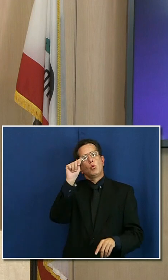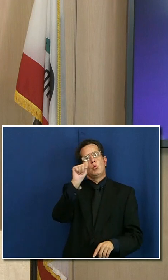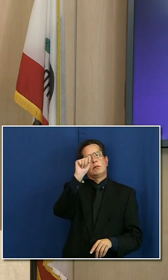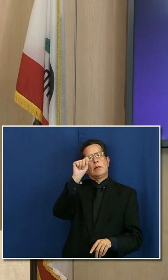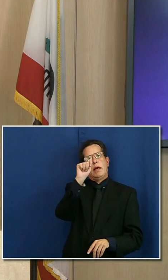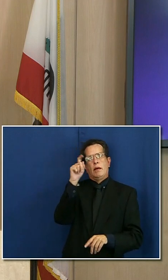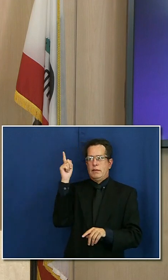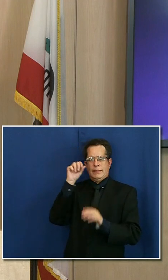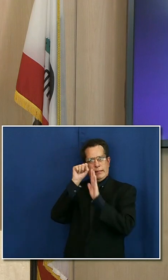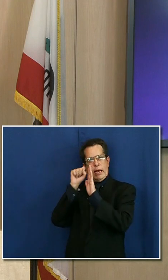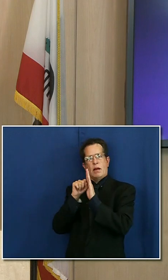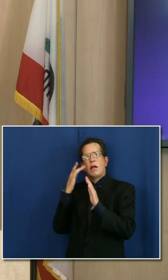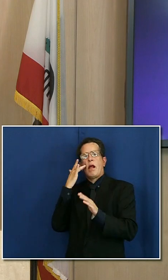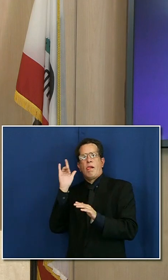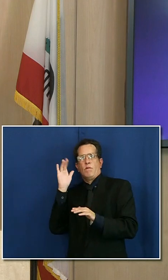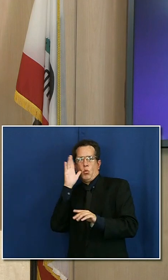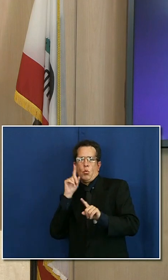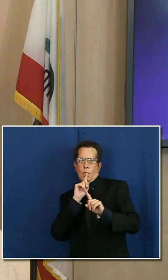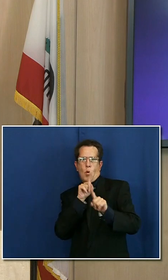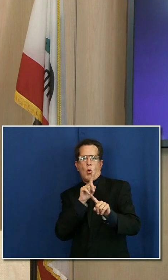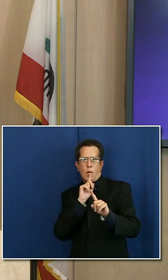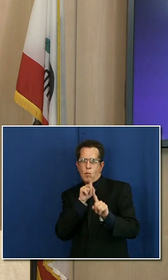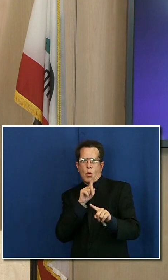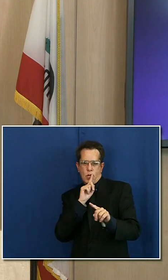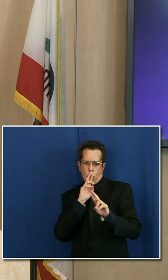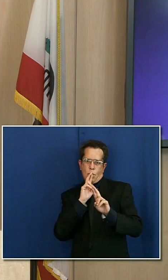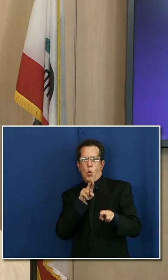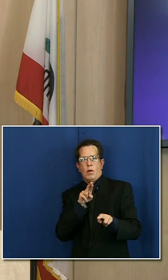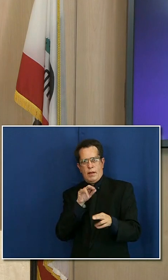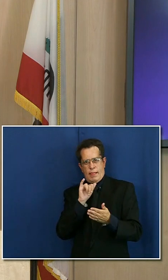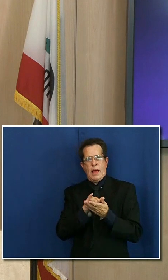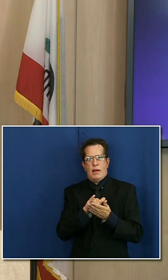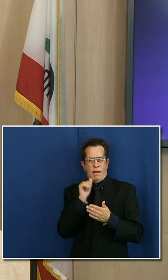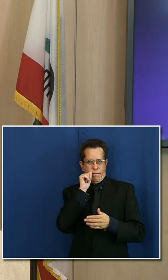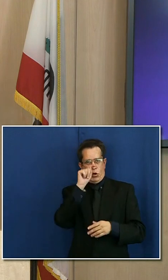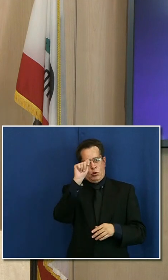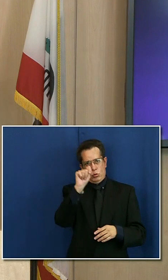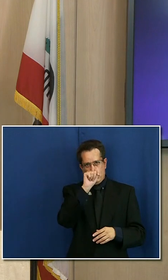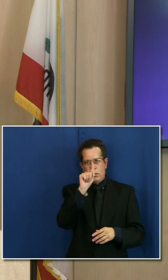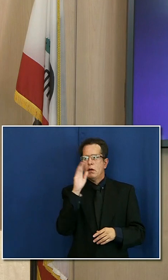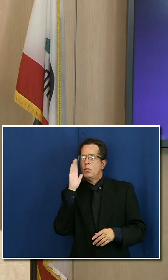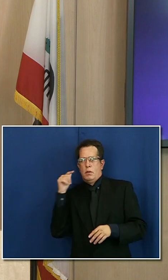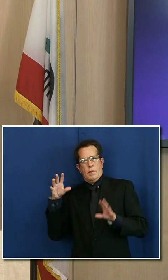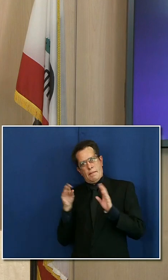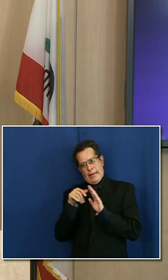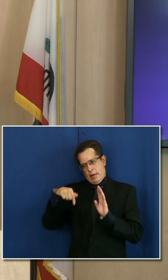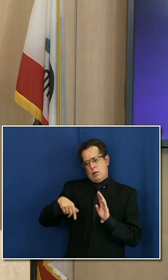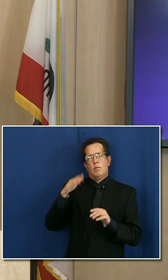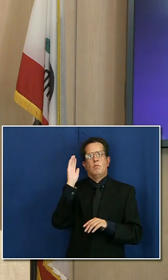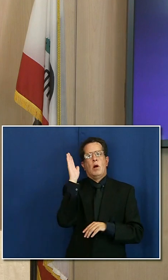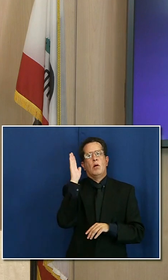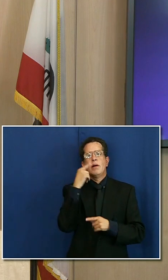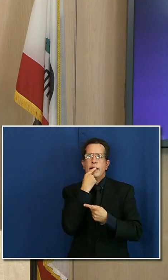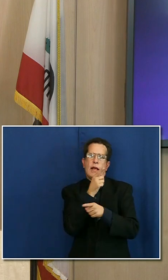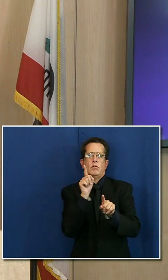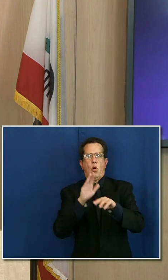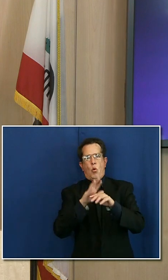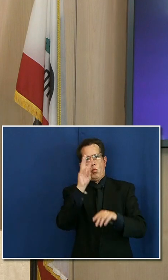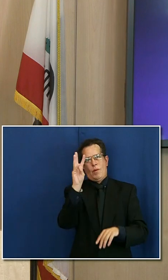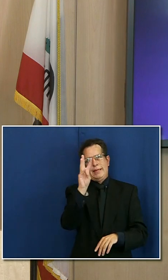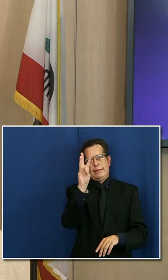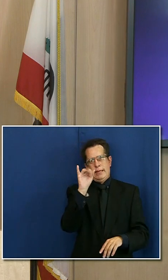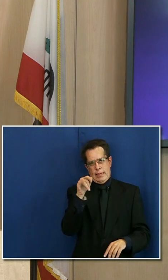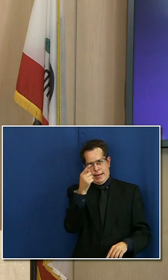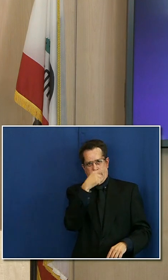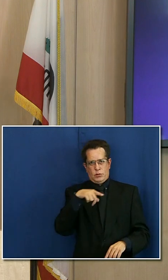the state of California, and we'll be reporting on those when we have the media briefings on Wednesday. Starting next week, we're